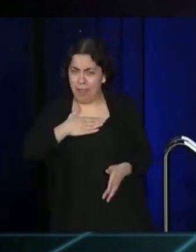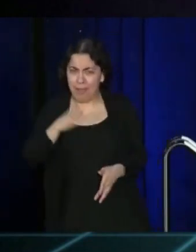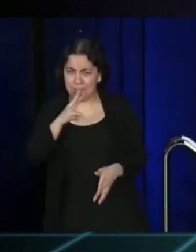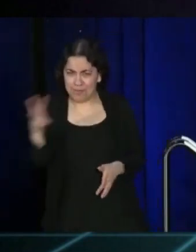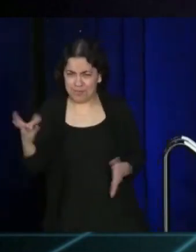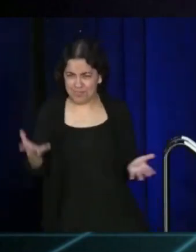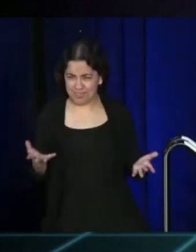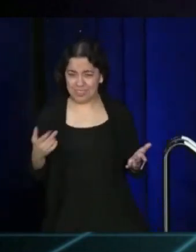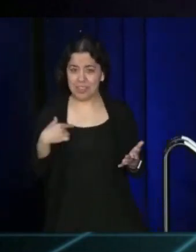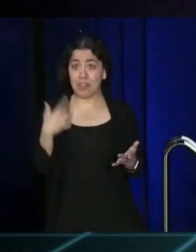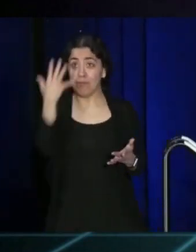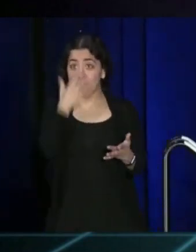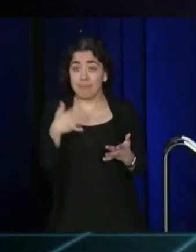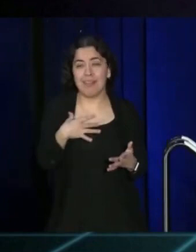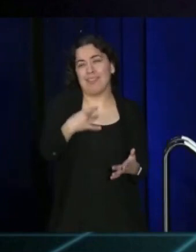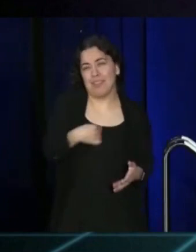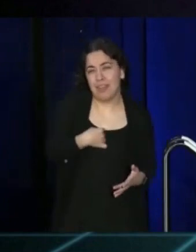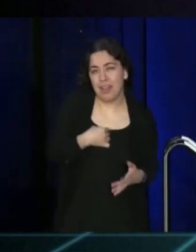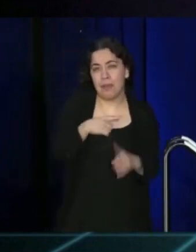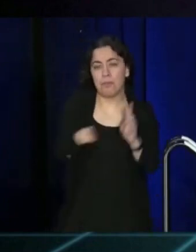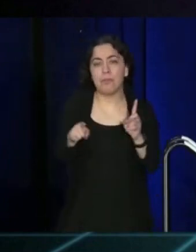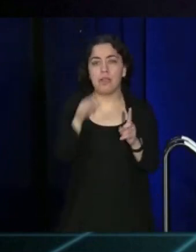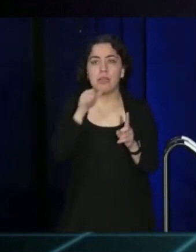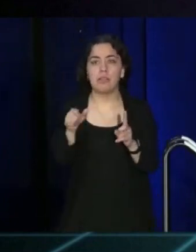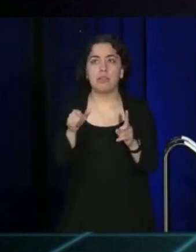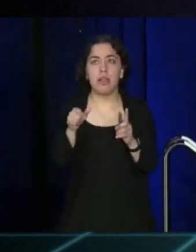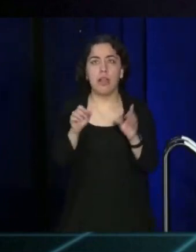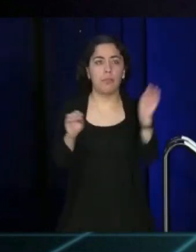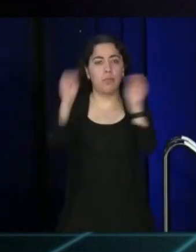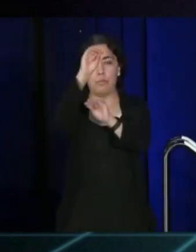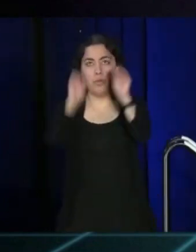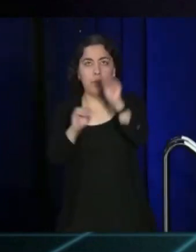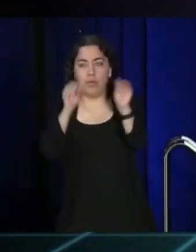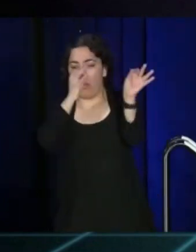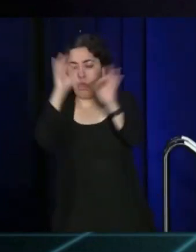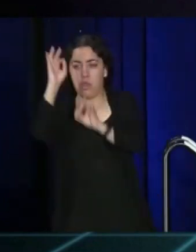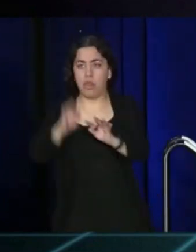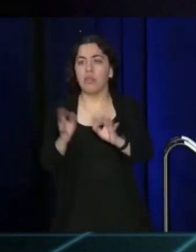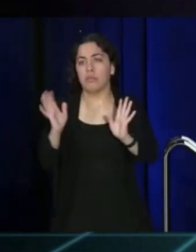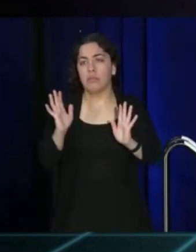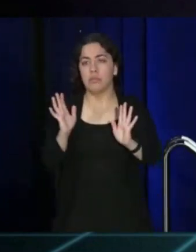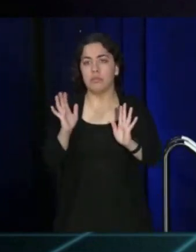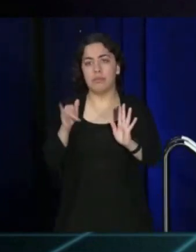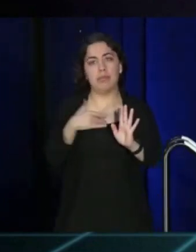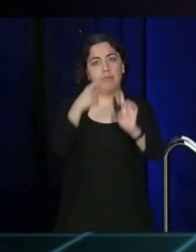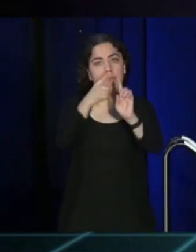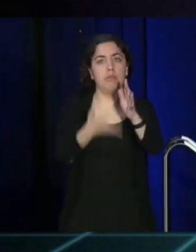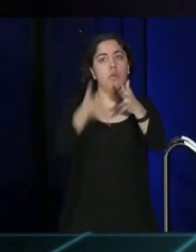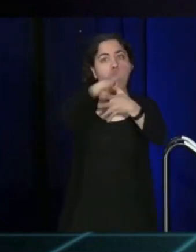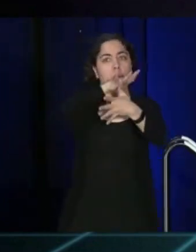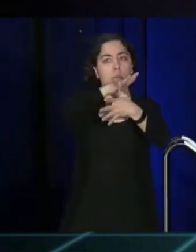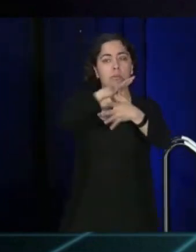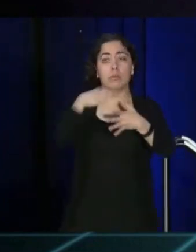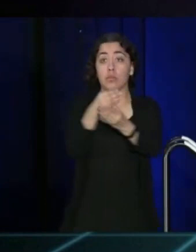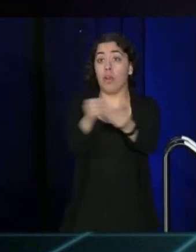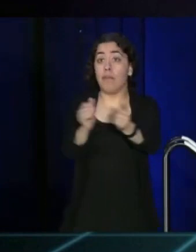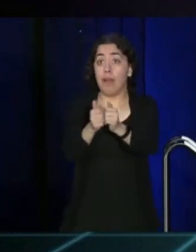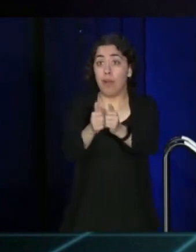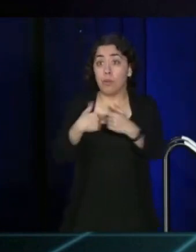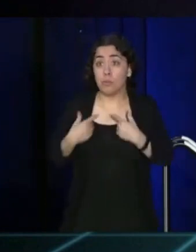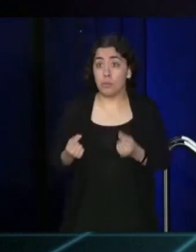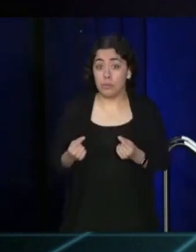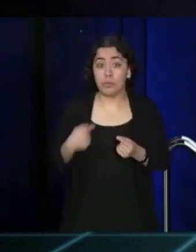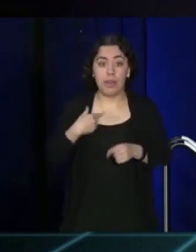that it looks, but it's at least not bumping content around all over the place. And that was the goal. And here's how I solved it. I did